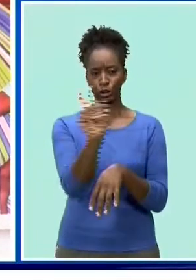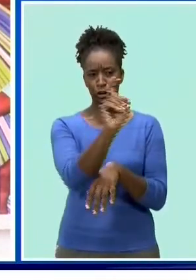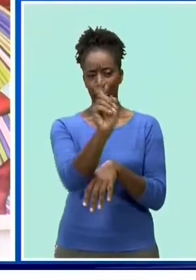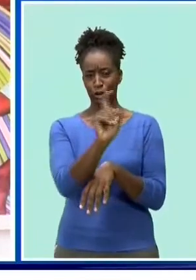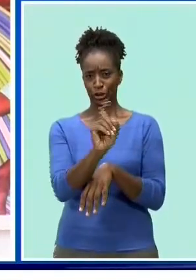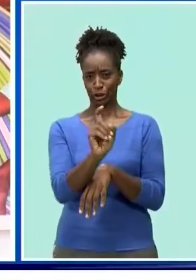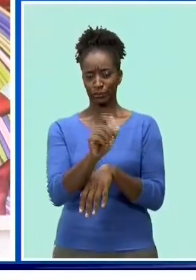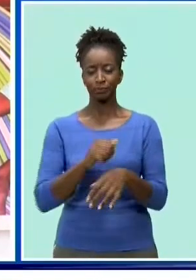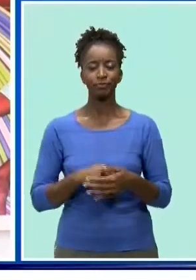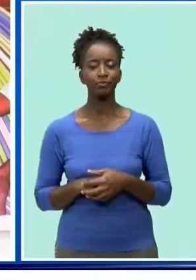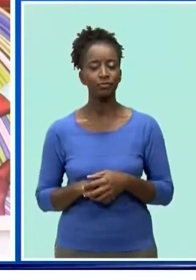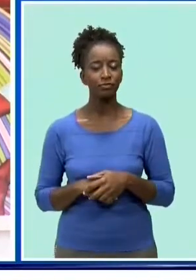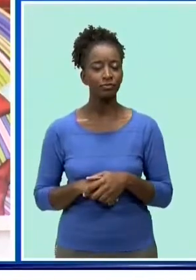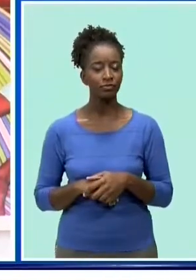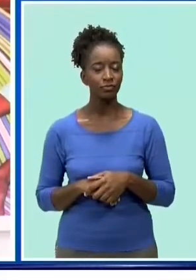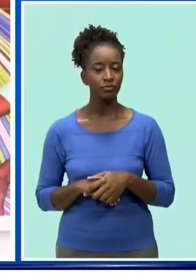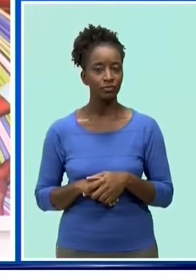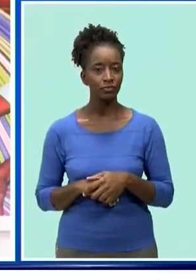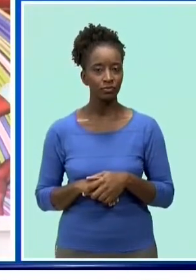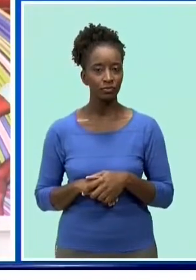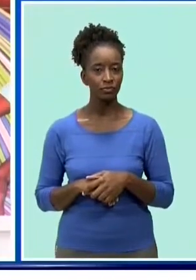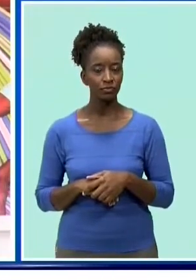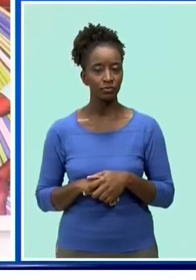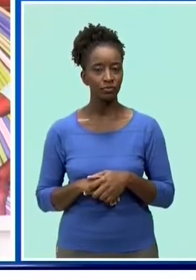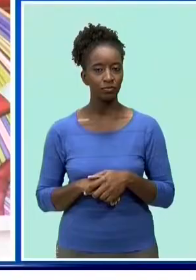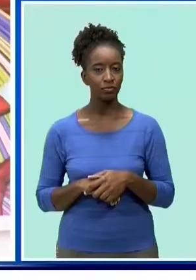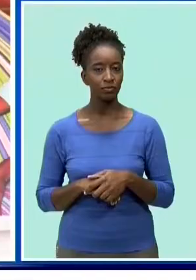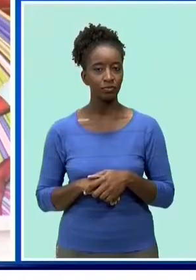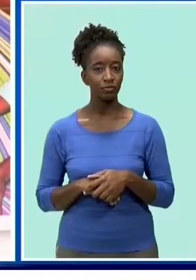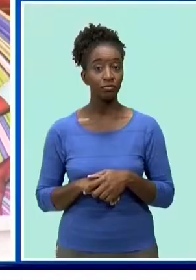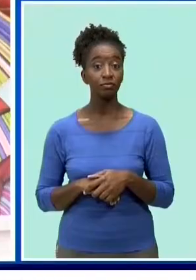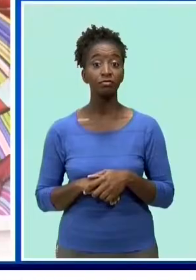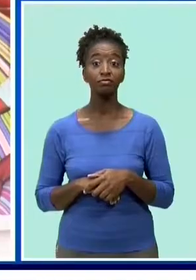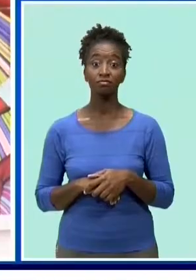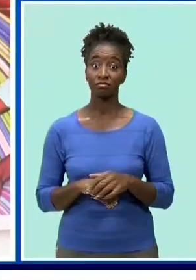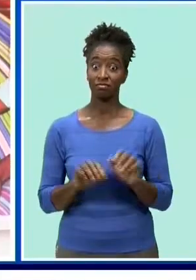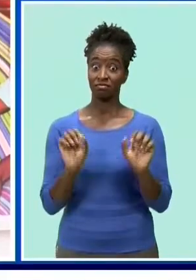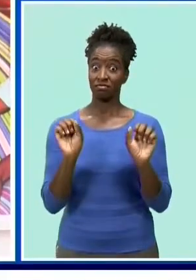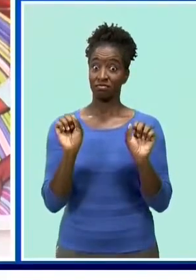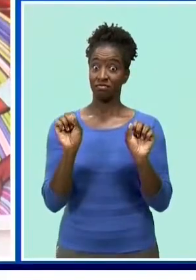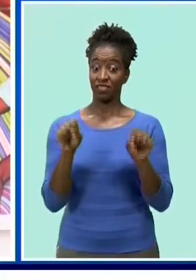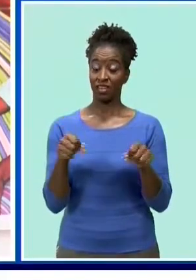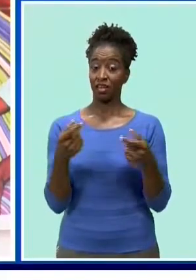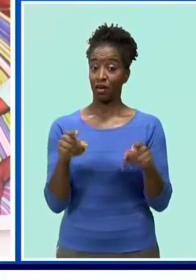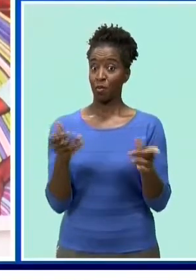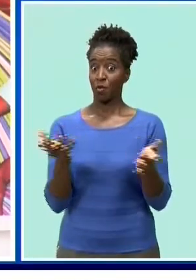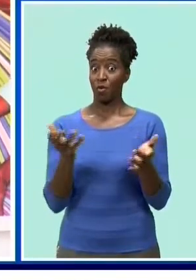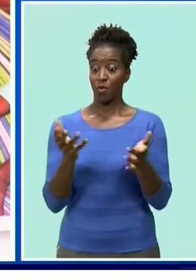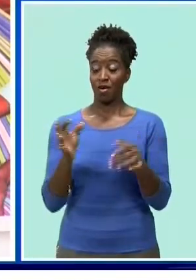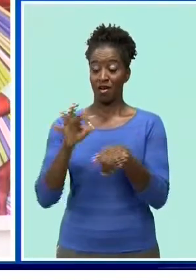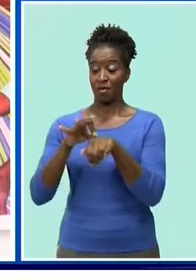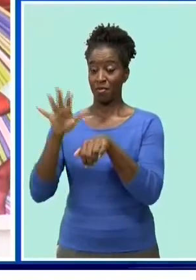insecticides. However, this action can rapidly provoke insecticide